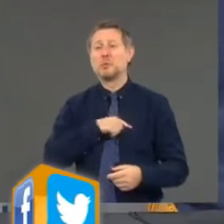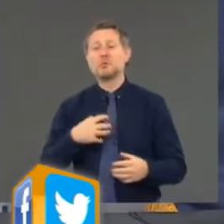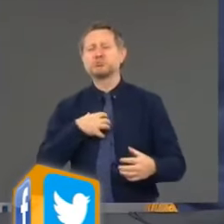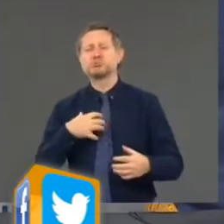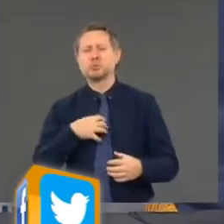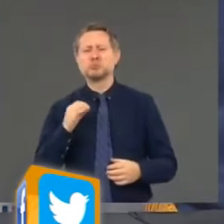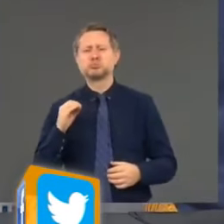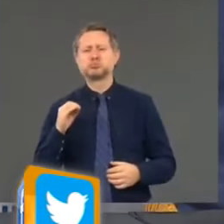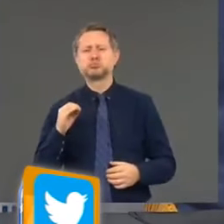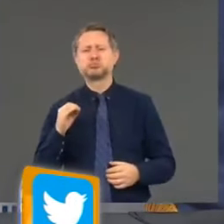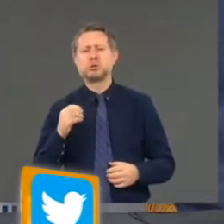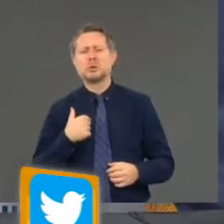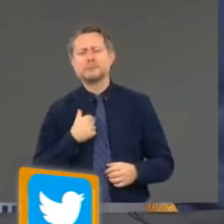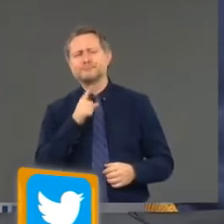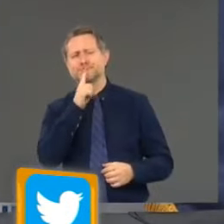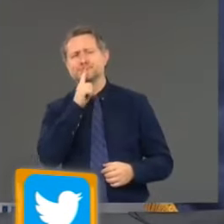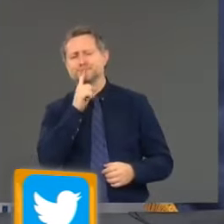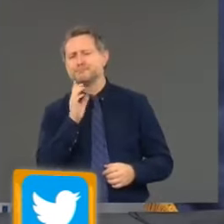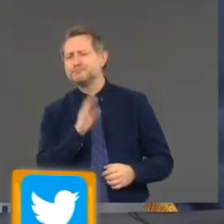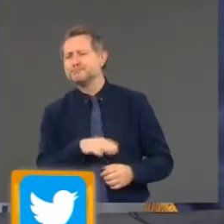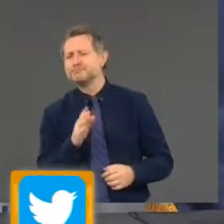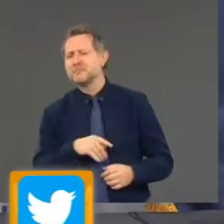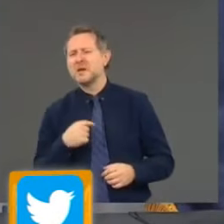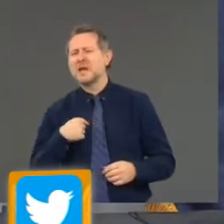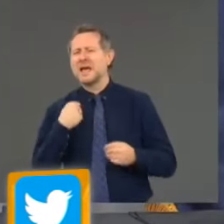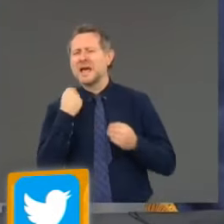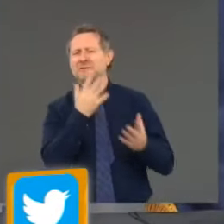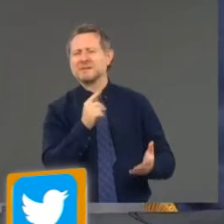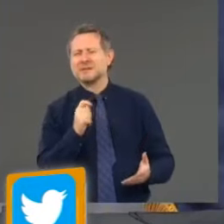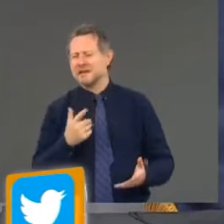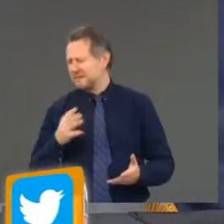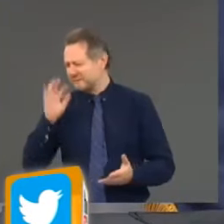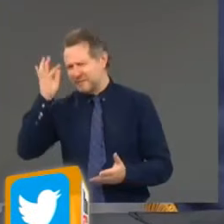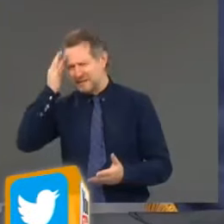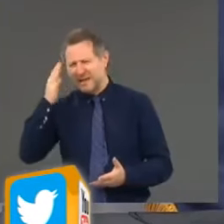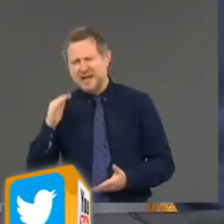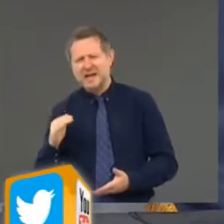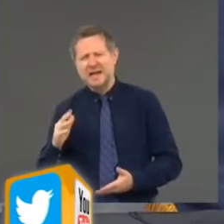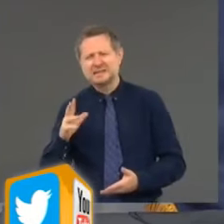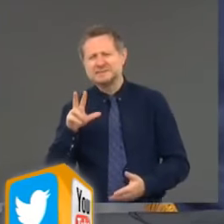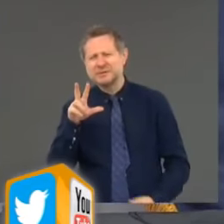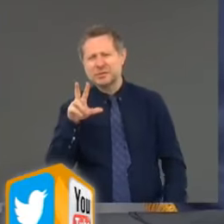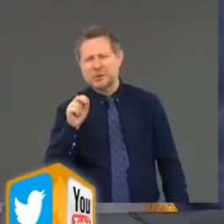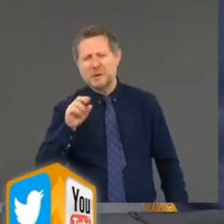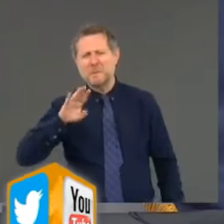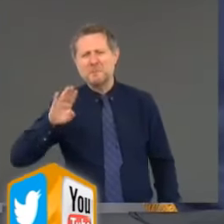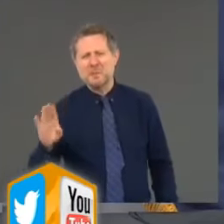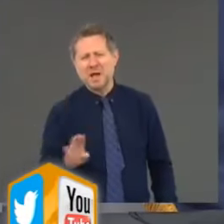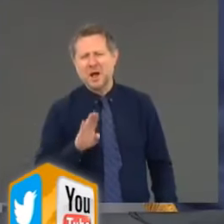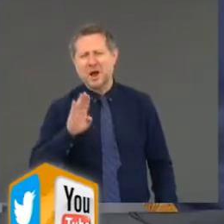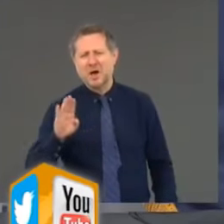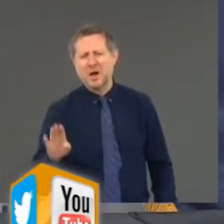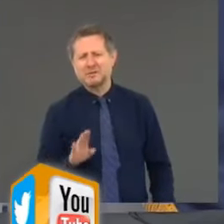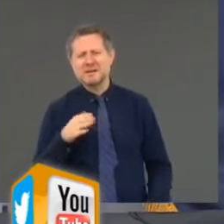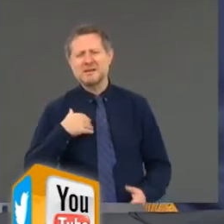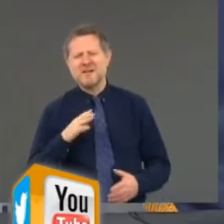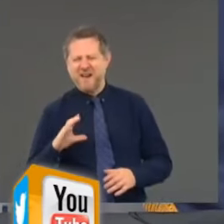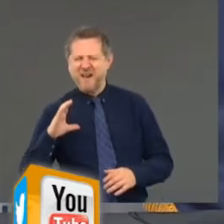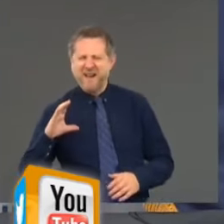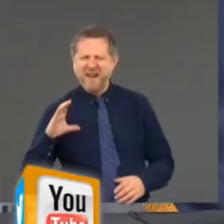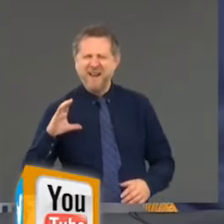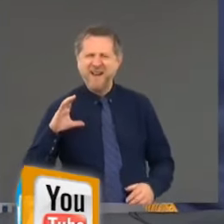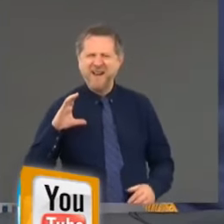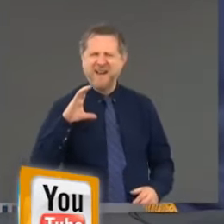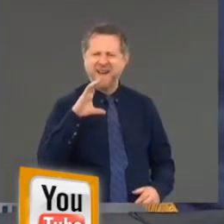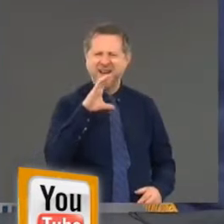We give the federal government about $30 billion more every year, right? Federal government is a